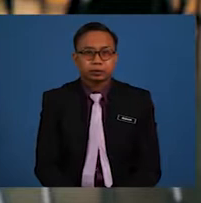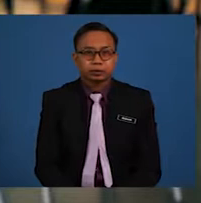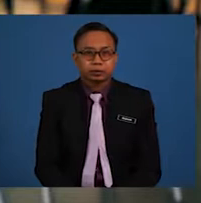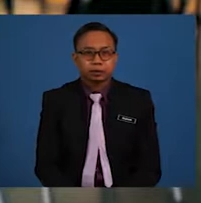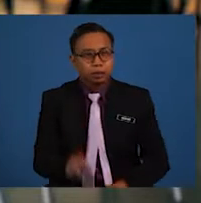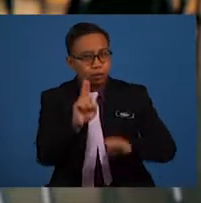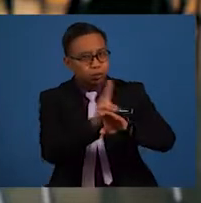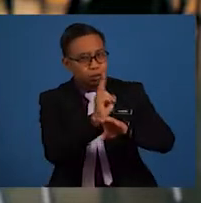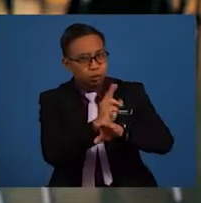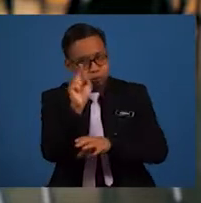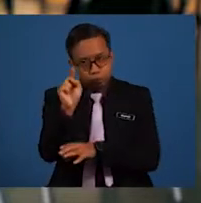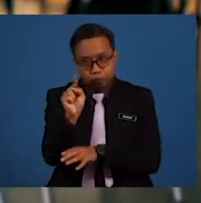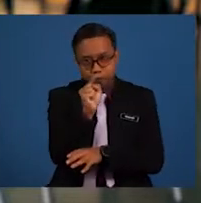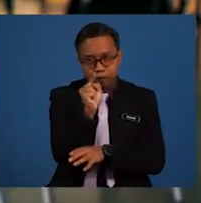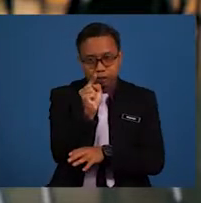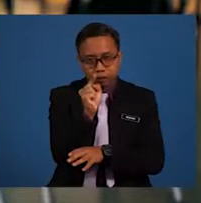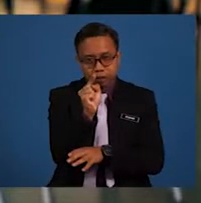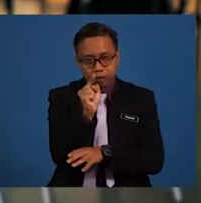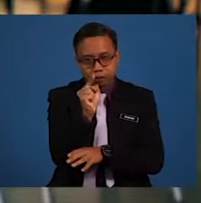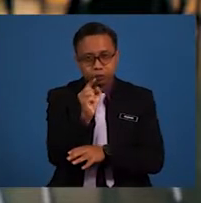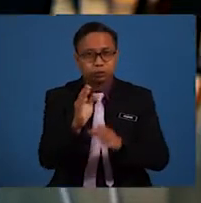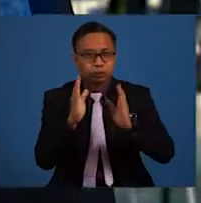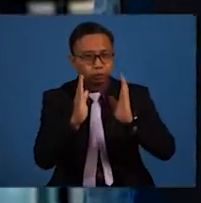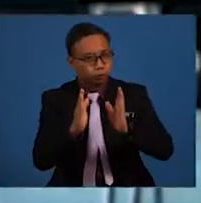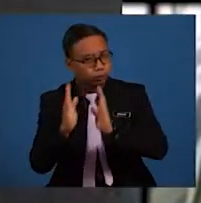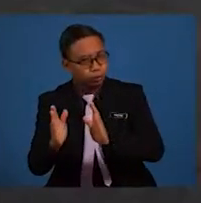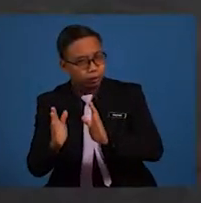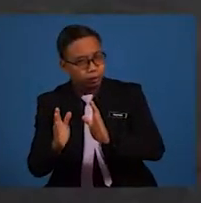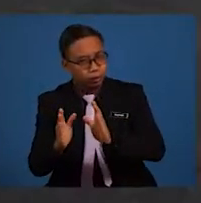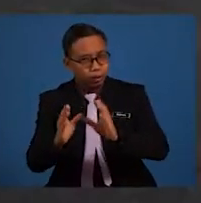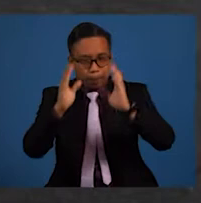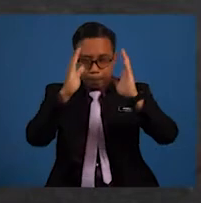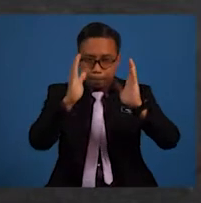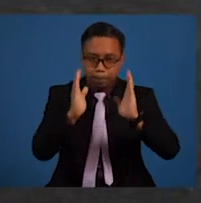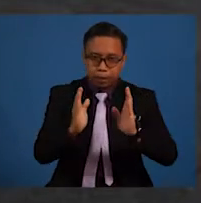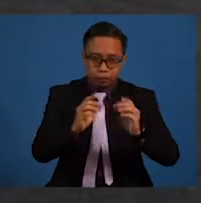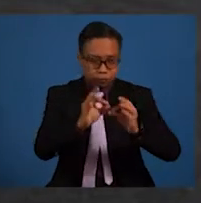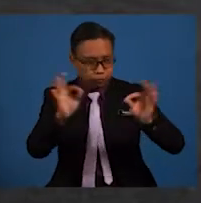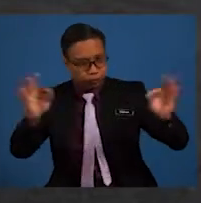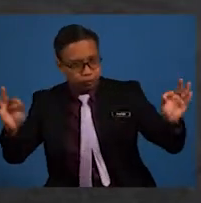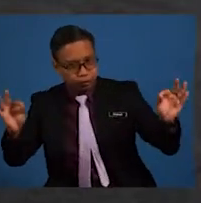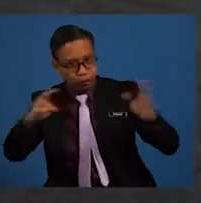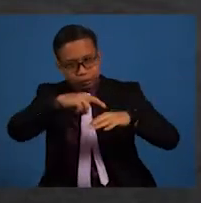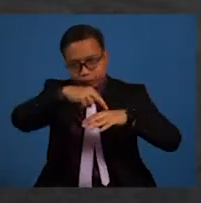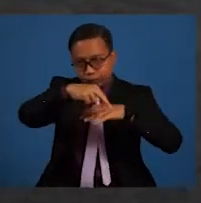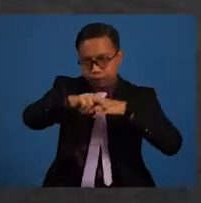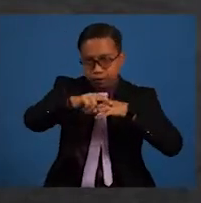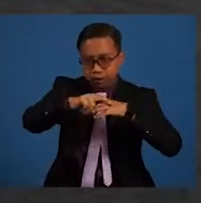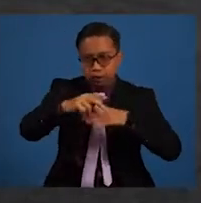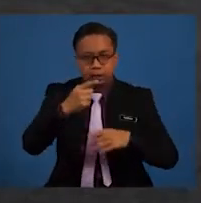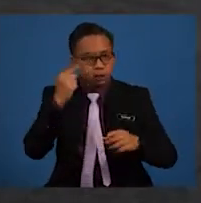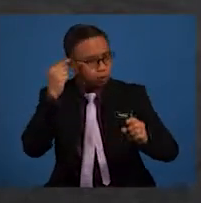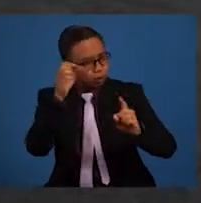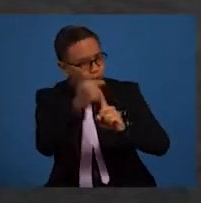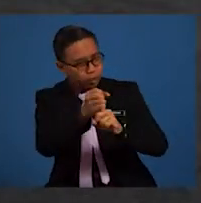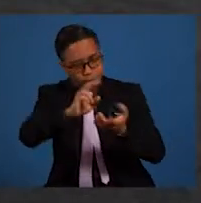We use a comma to set off the parts of a reference that directs the reader to